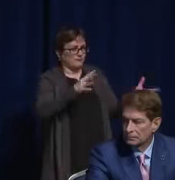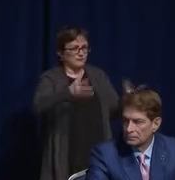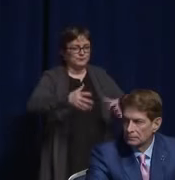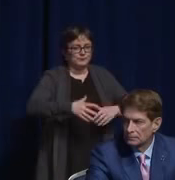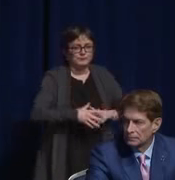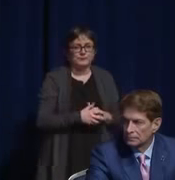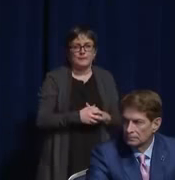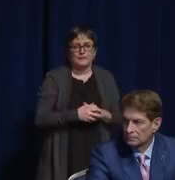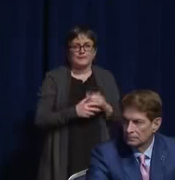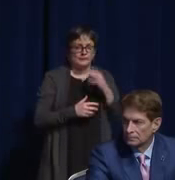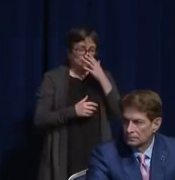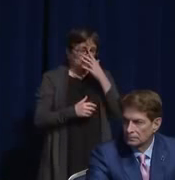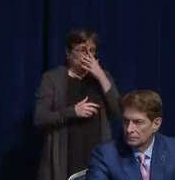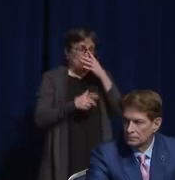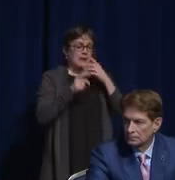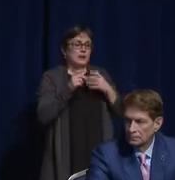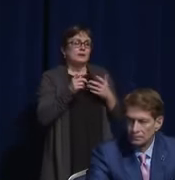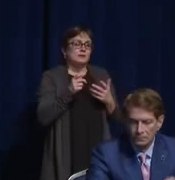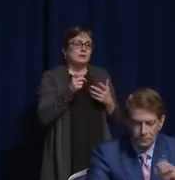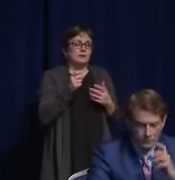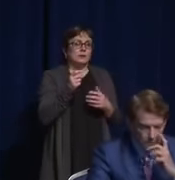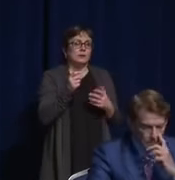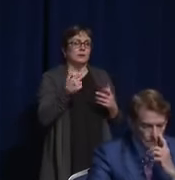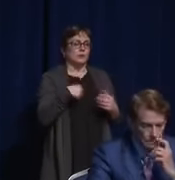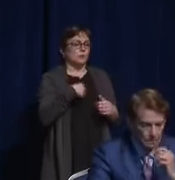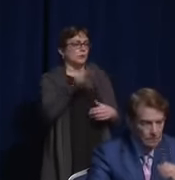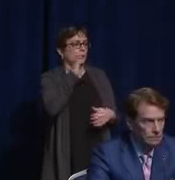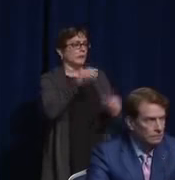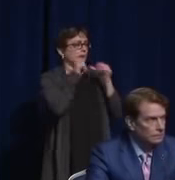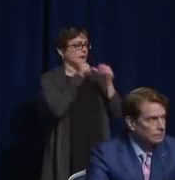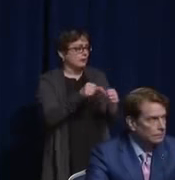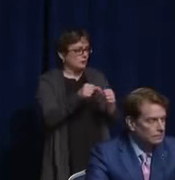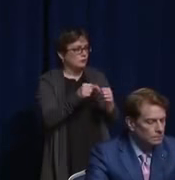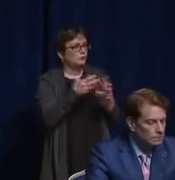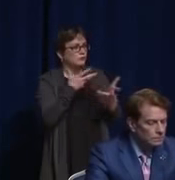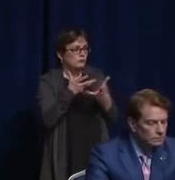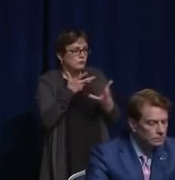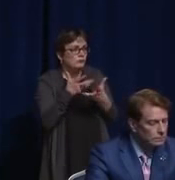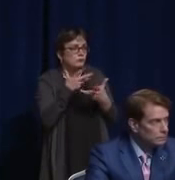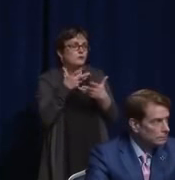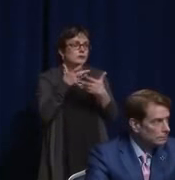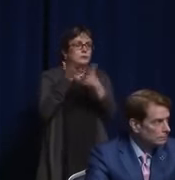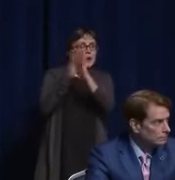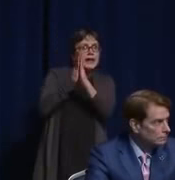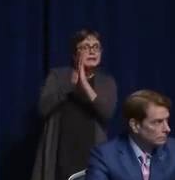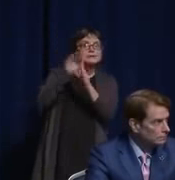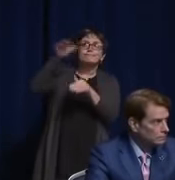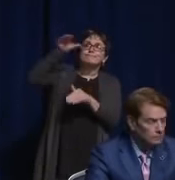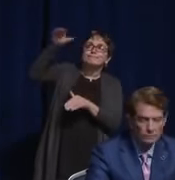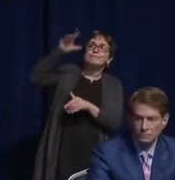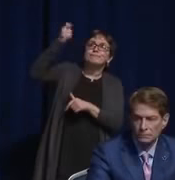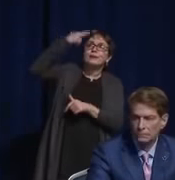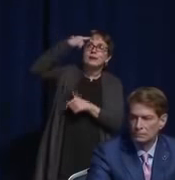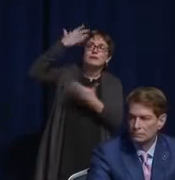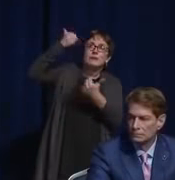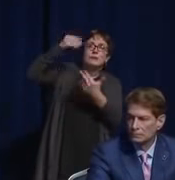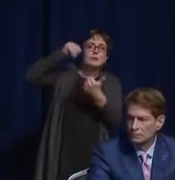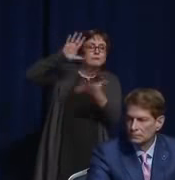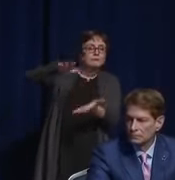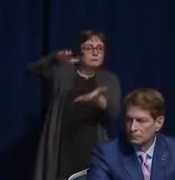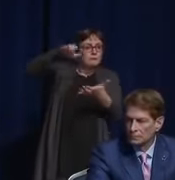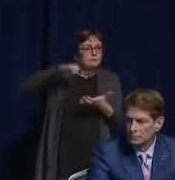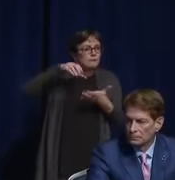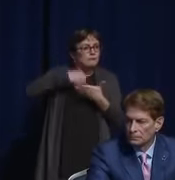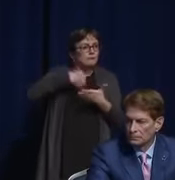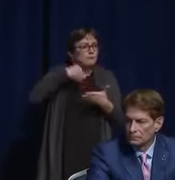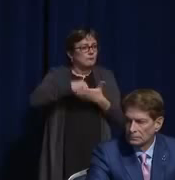in some of the big asks we have. We're going to continue to fight for stimulus packages that include small business grants, and